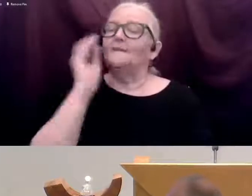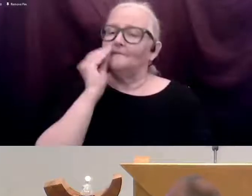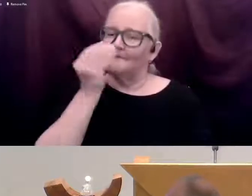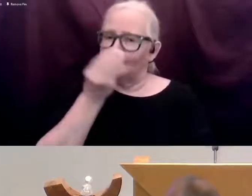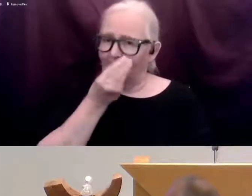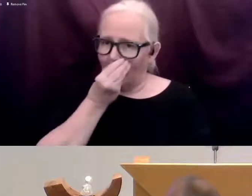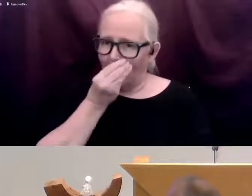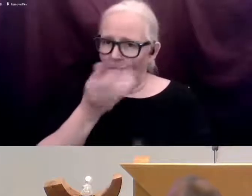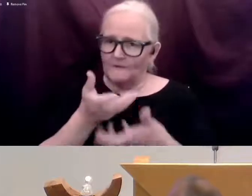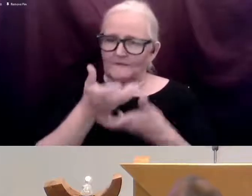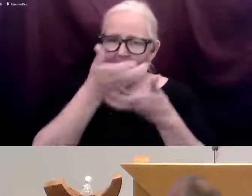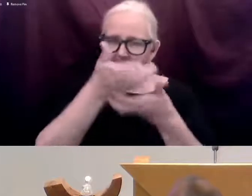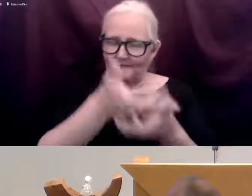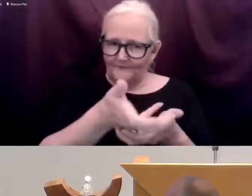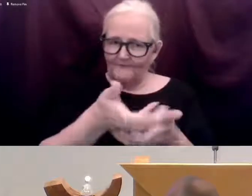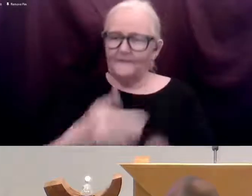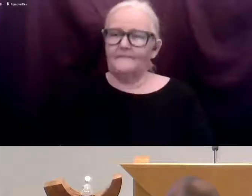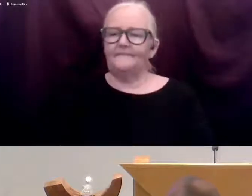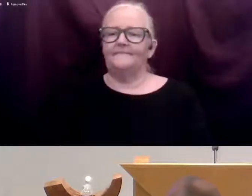So,